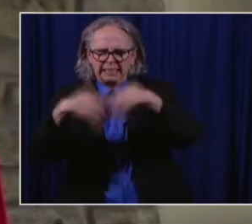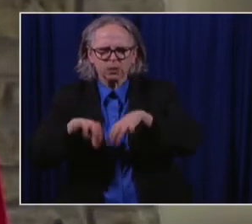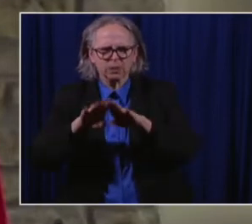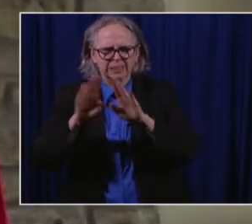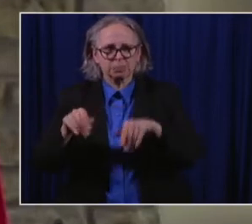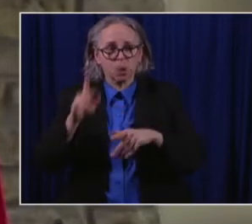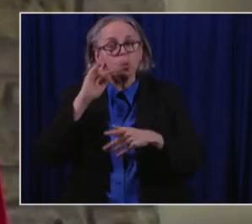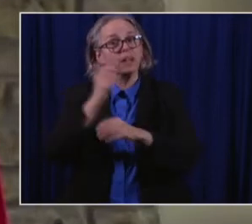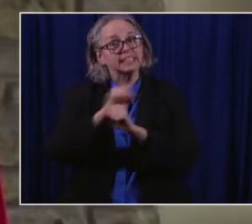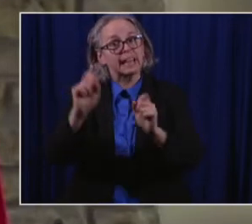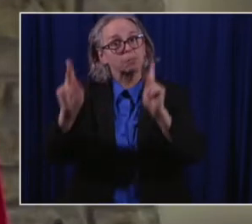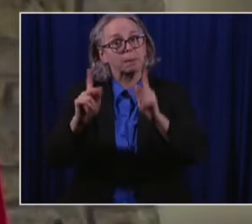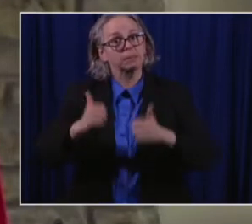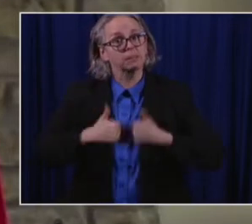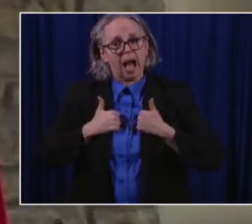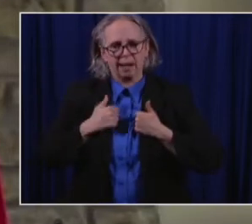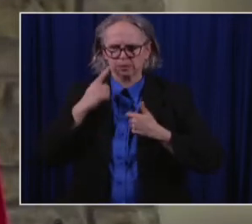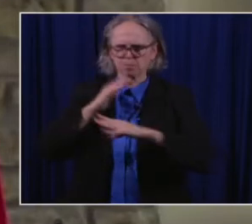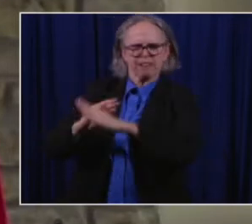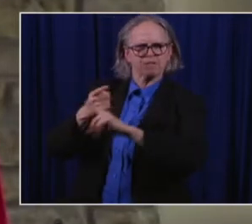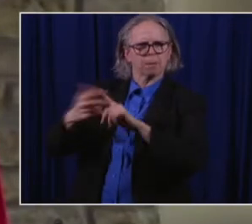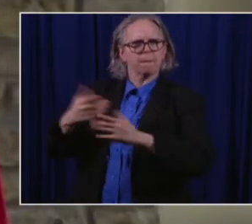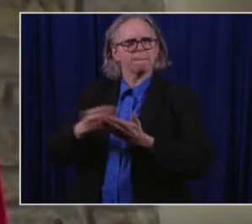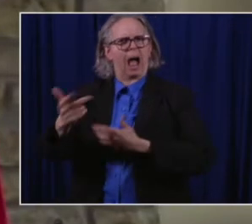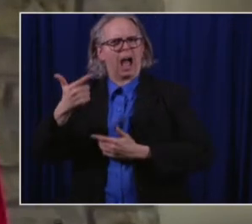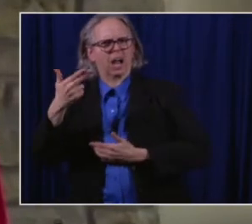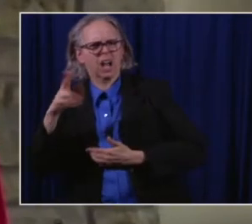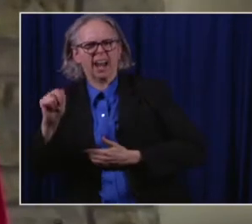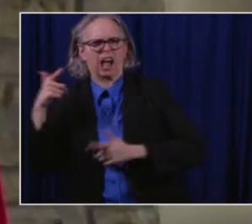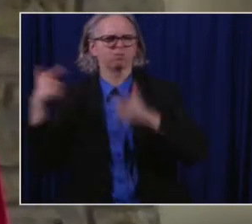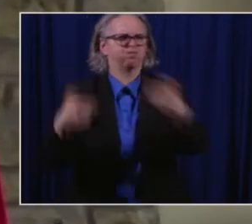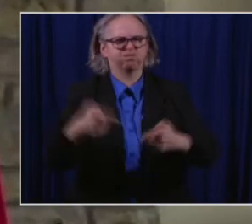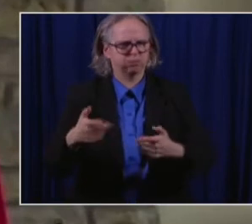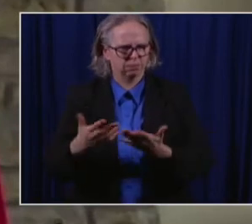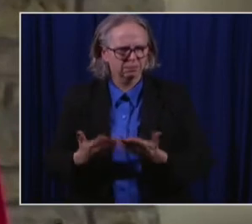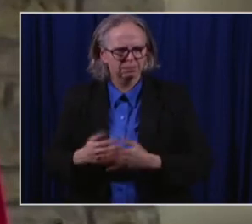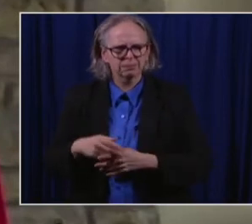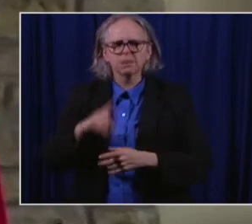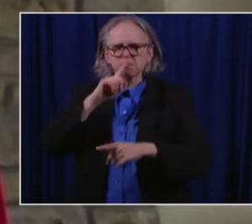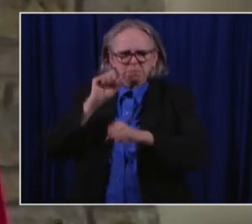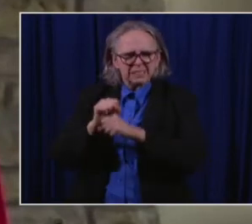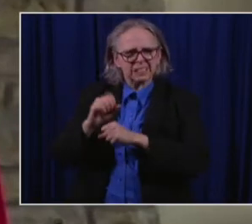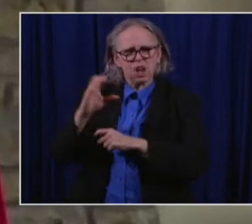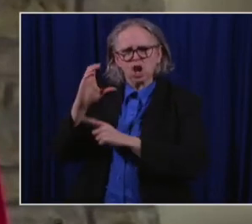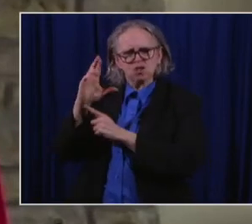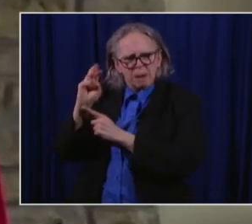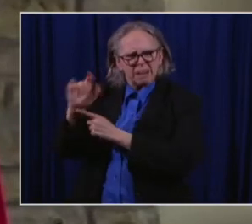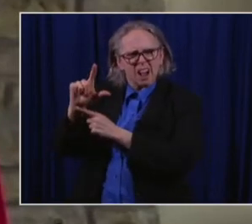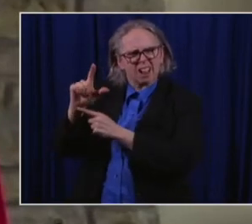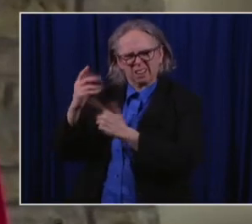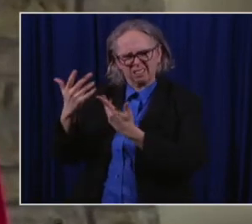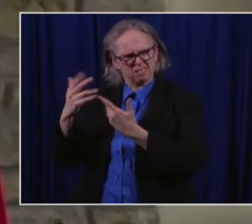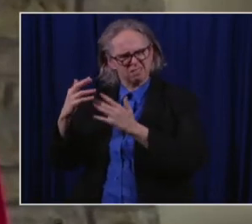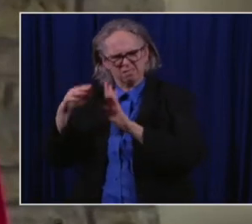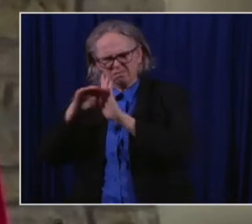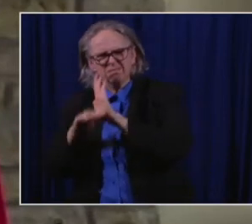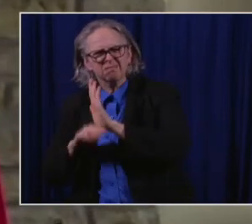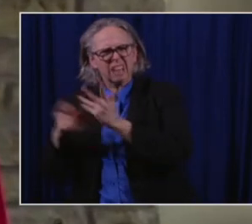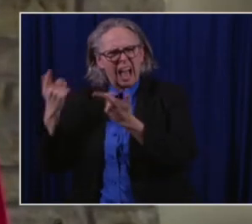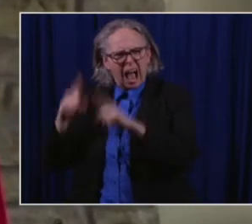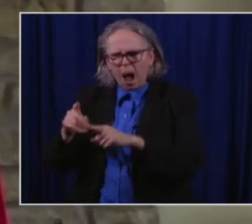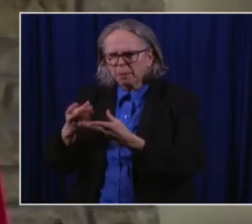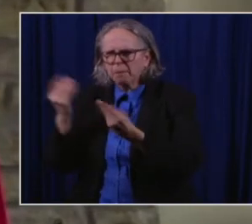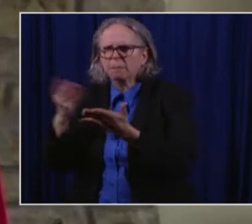think anyone wants to see these criminals running loose. So again, this is a process, and